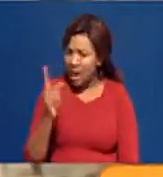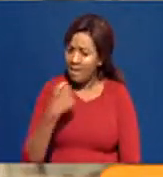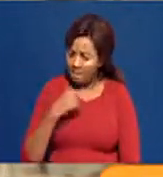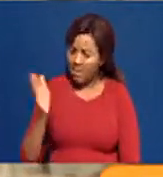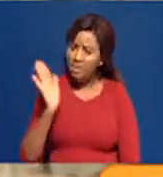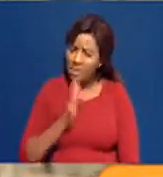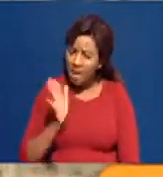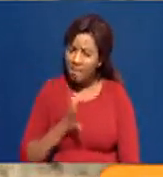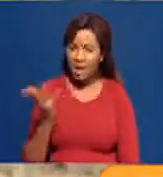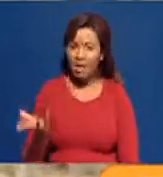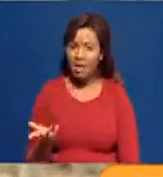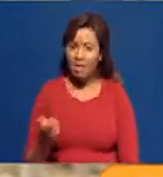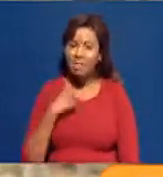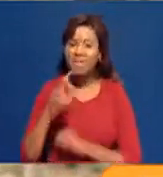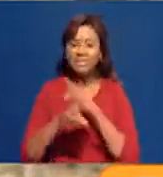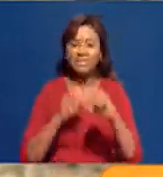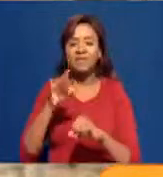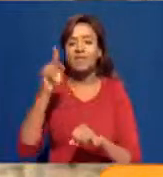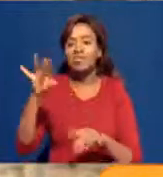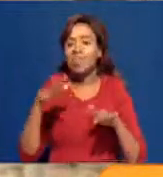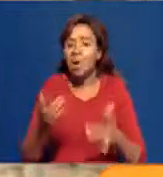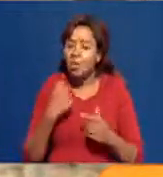mother.